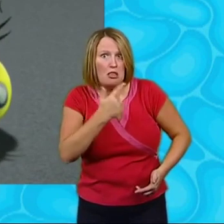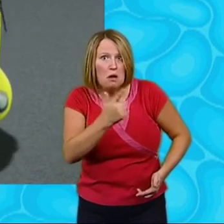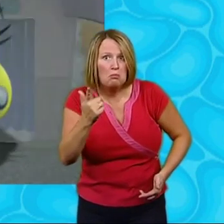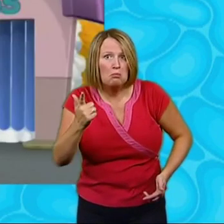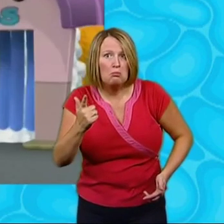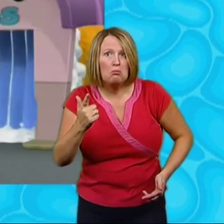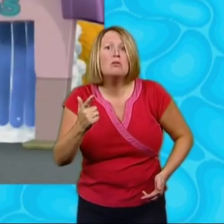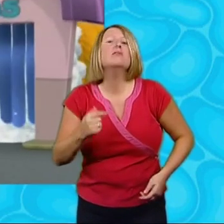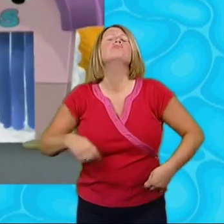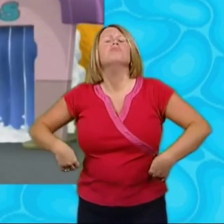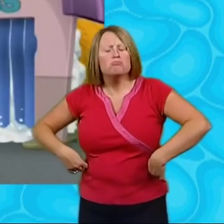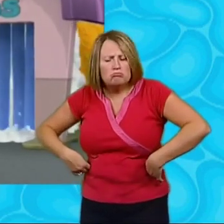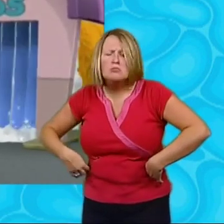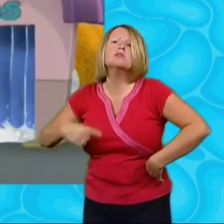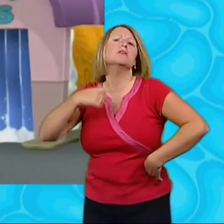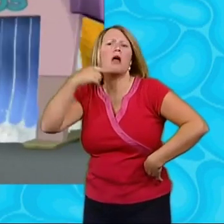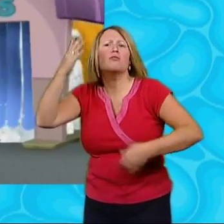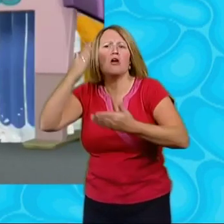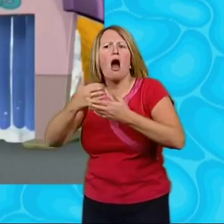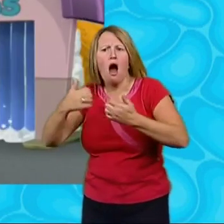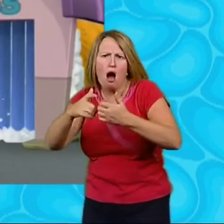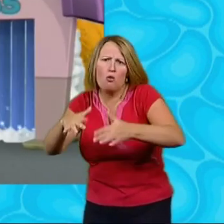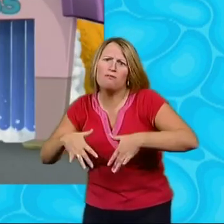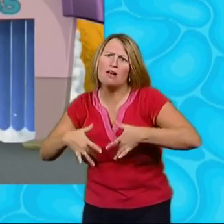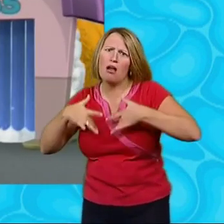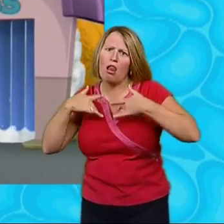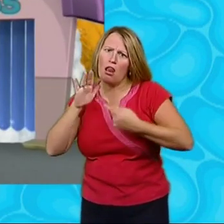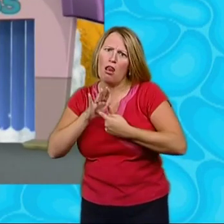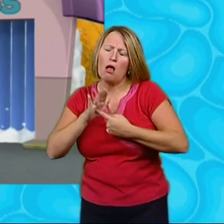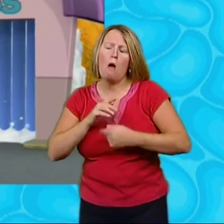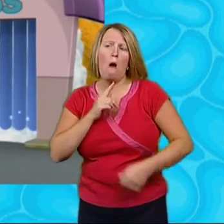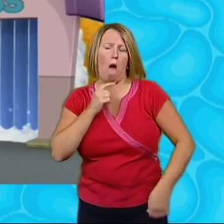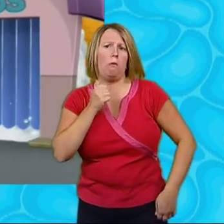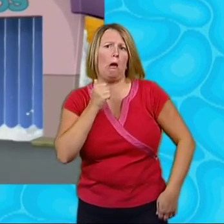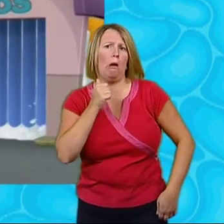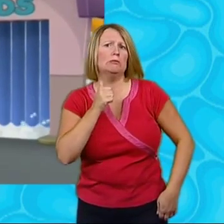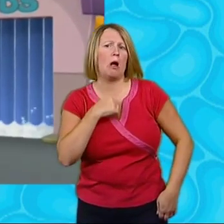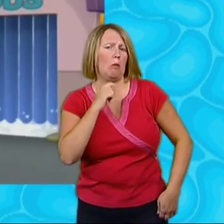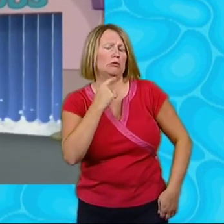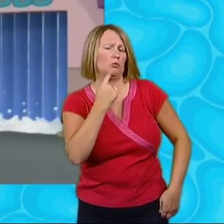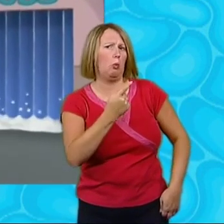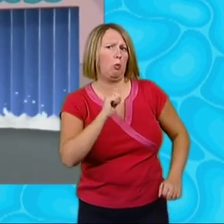suppose I should tell them. It's the only way they'll know how you feel. All right, then. I will do it.